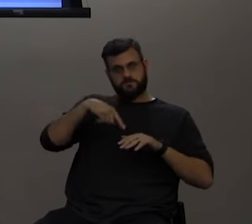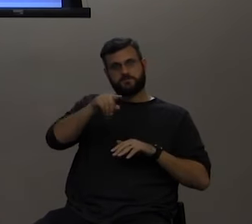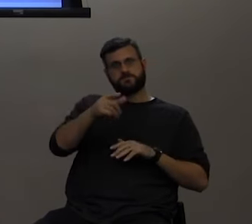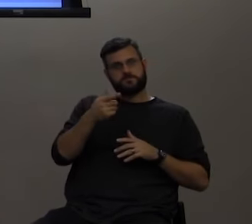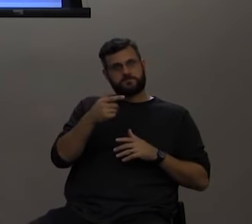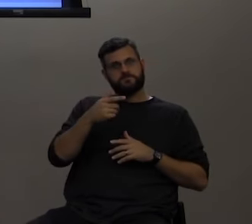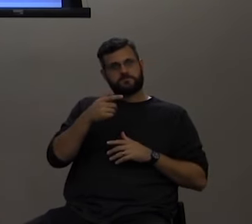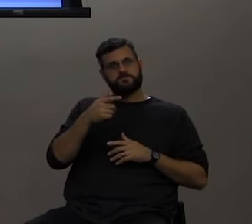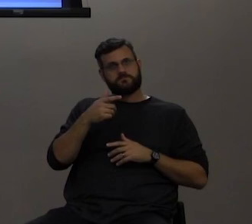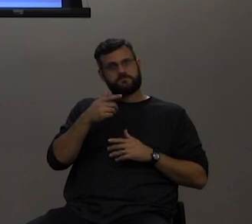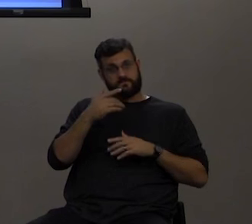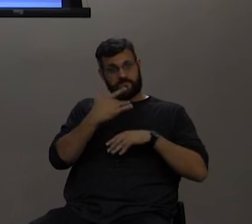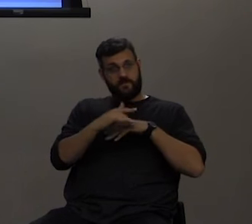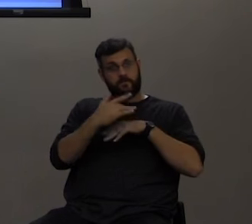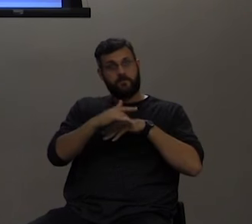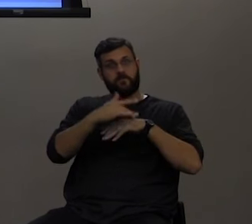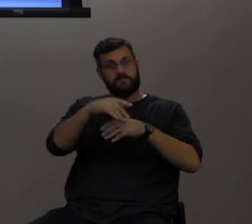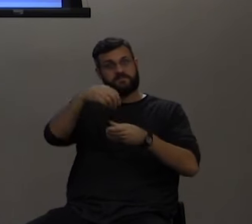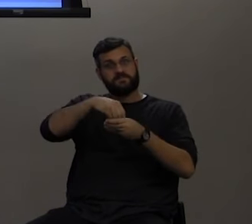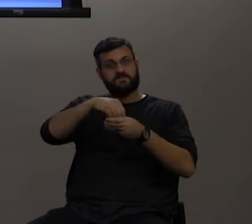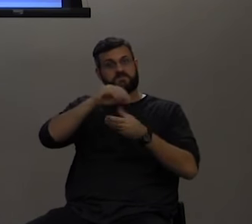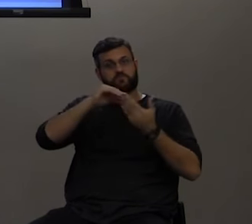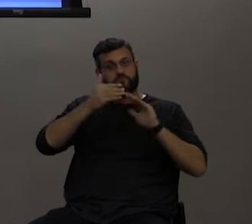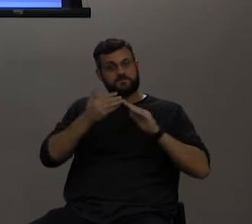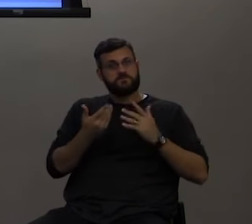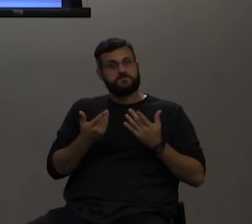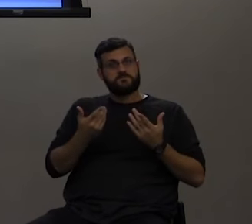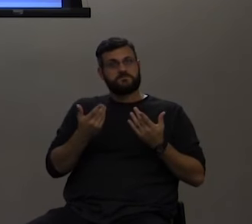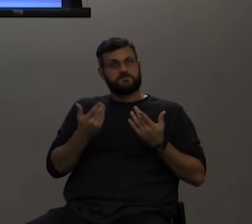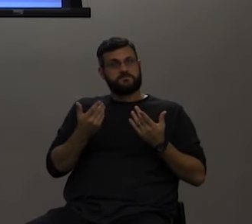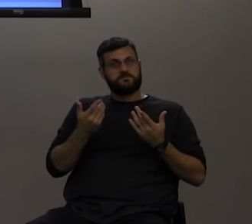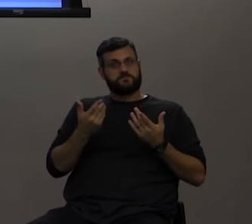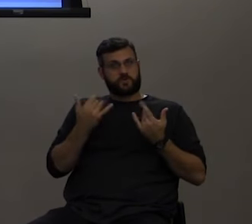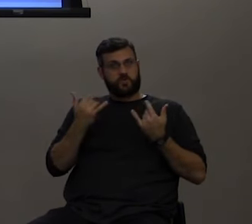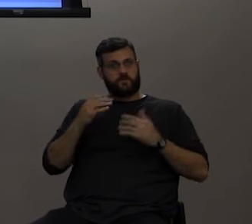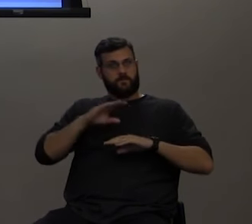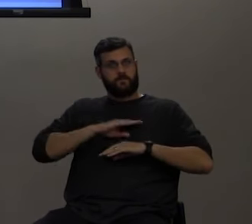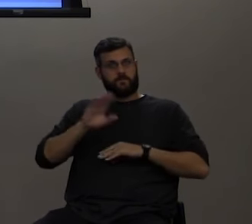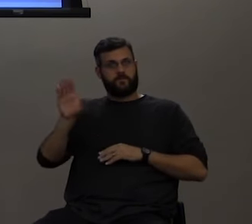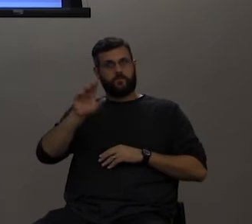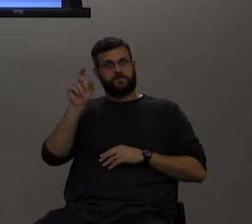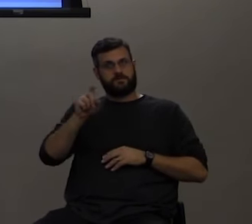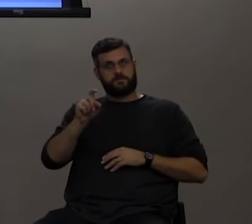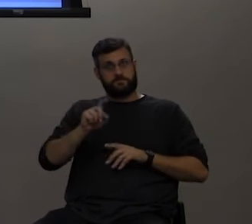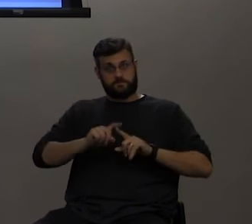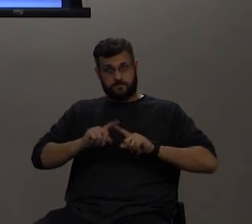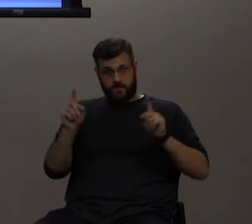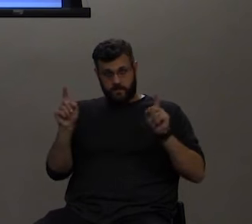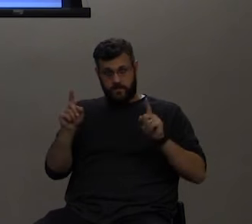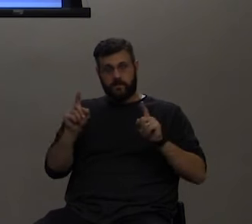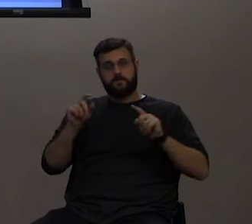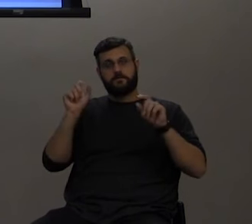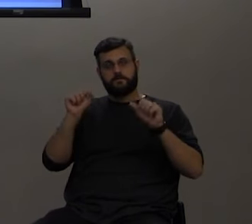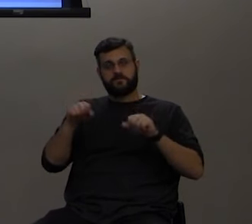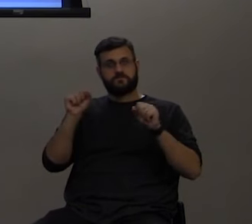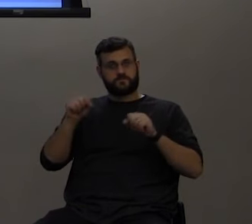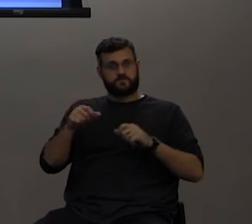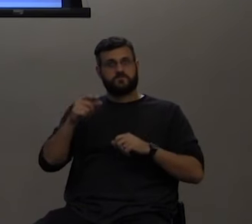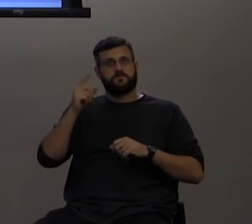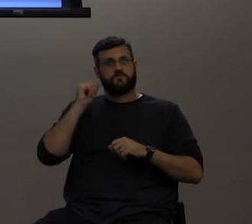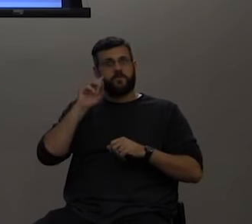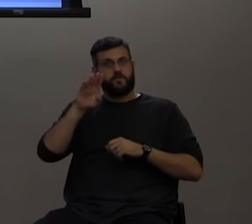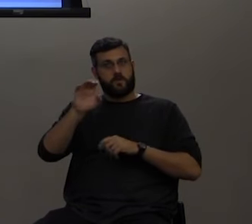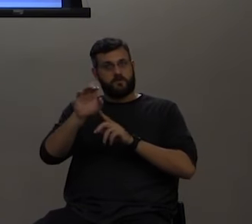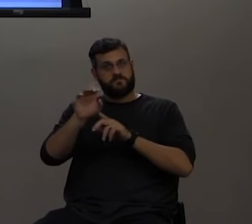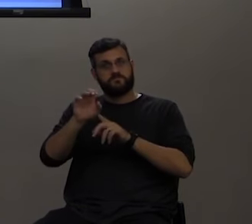that are out there in communities that might be currently meeting that need, but there is the potential for